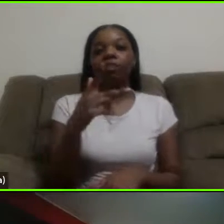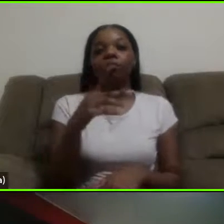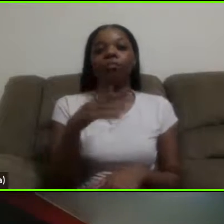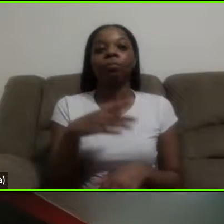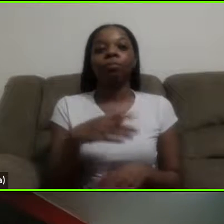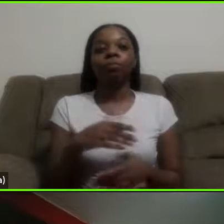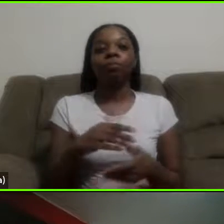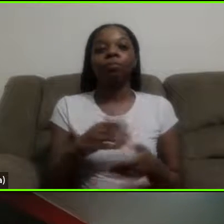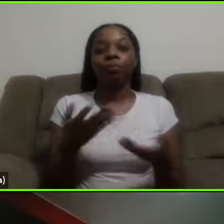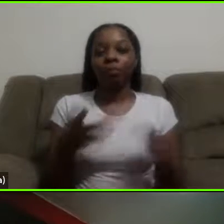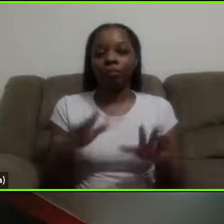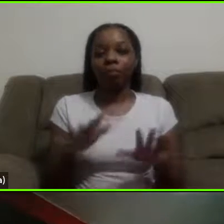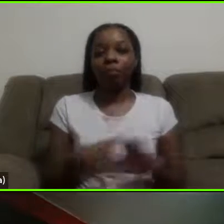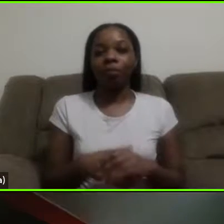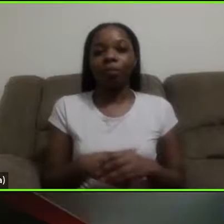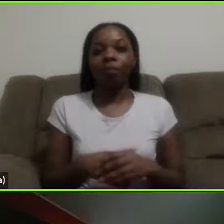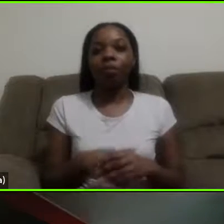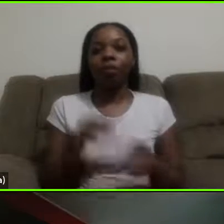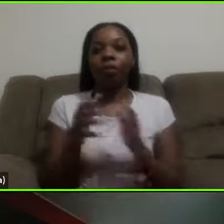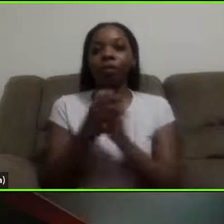Congrats, Edmund.